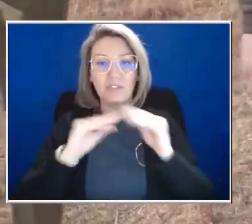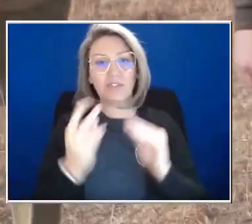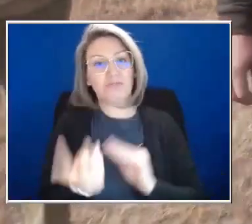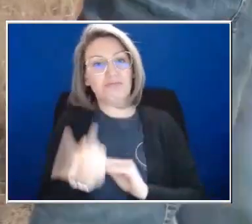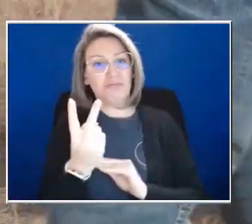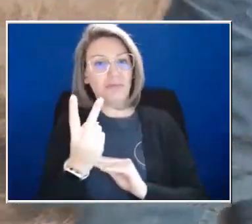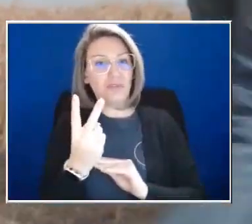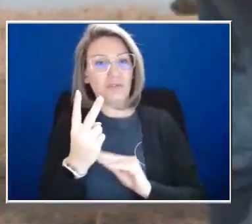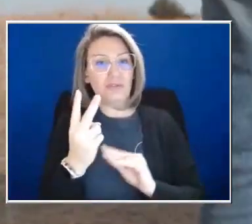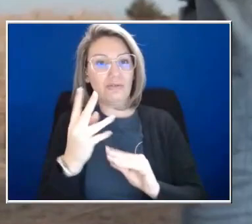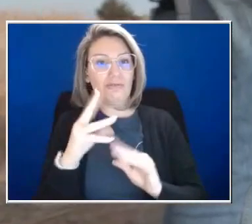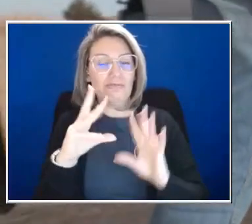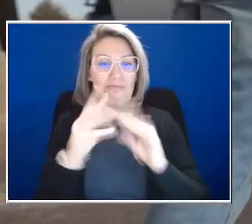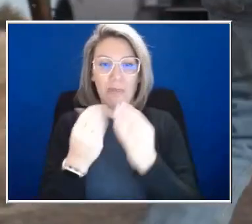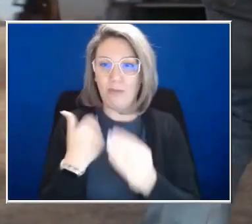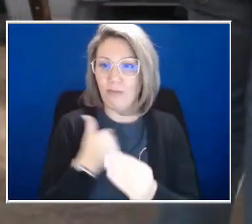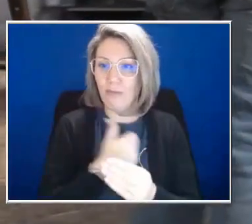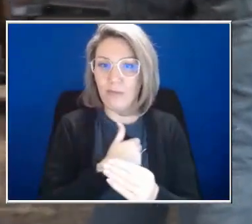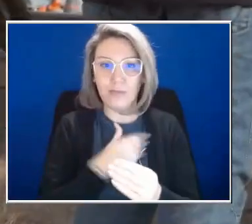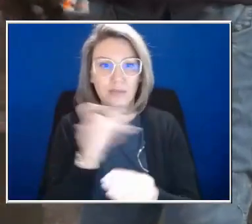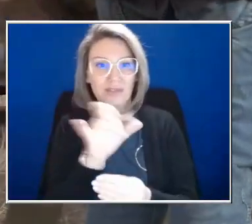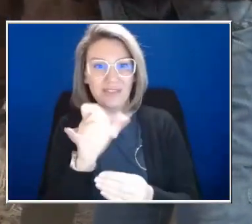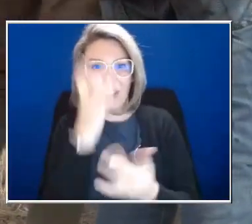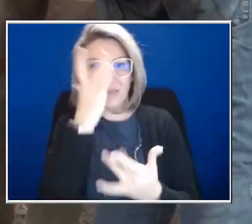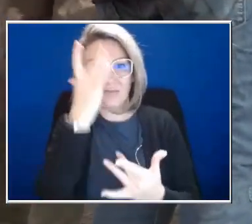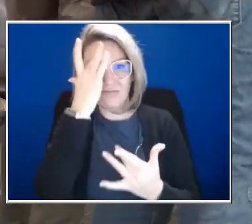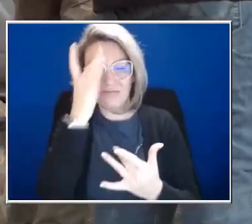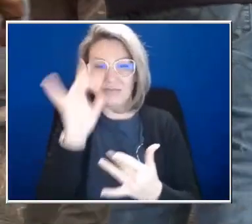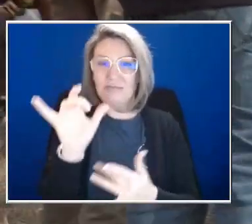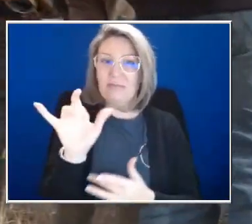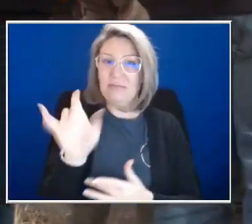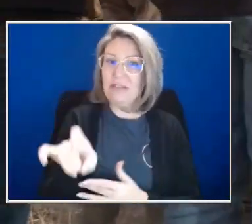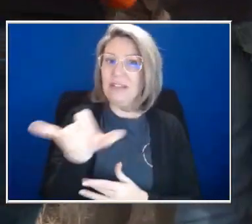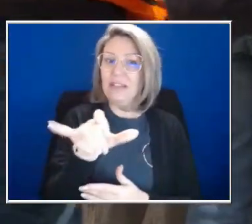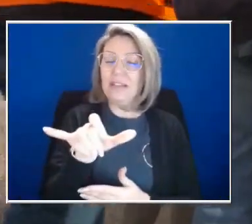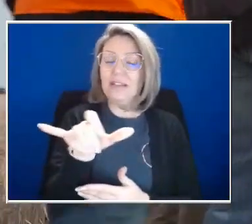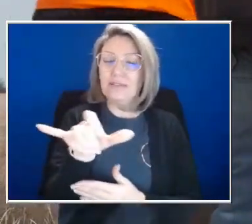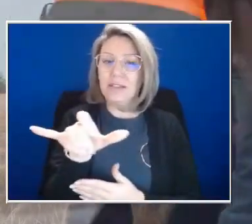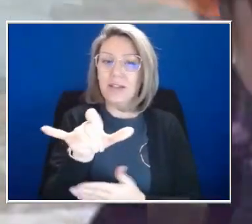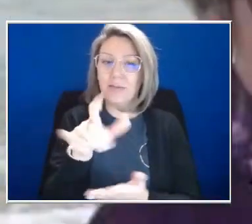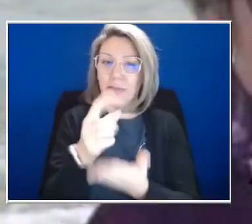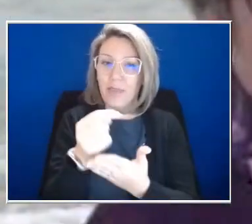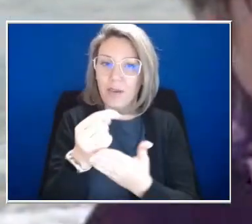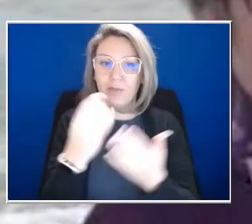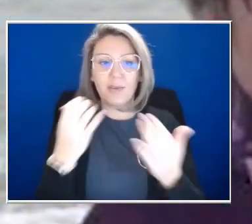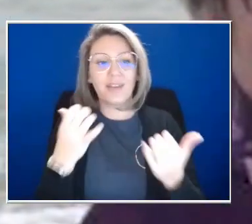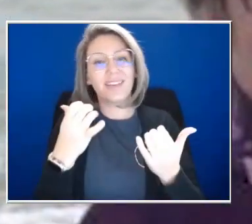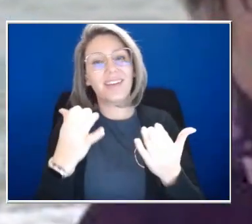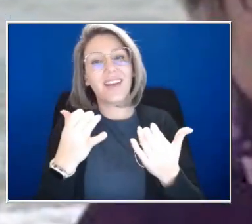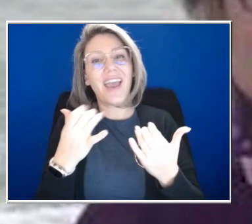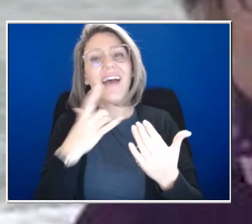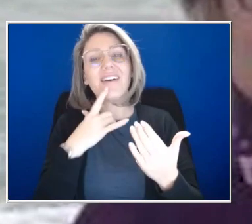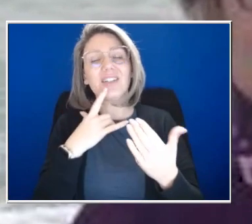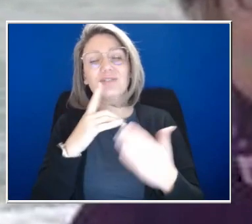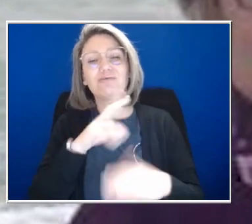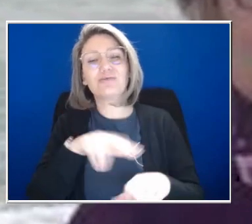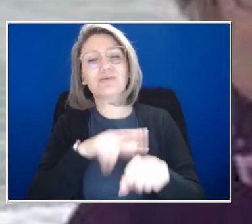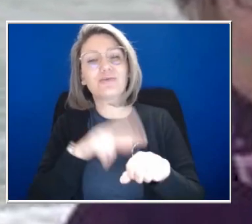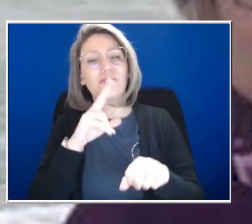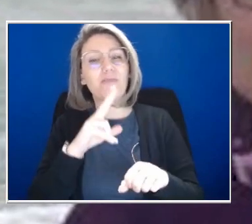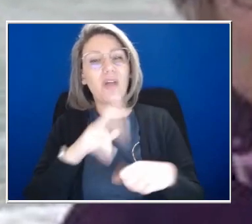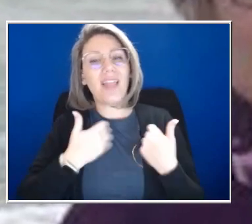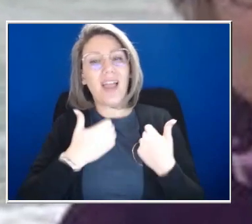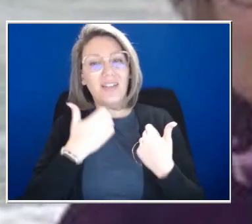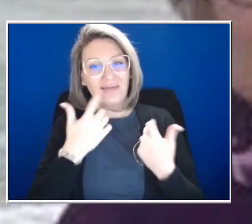the same disease that end up needing the same therapies and then get them to a point where now they can live normal lives. The siblings' outlook on life now